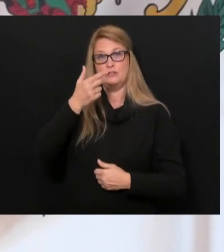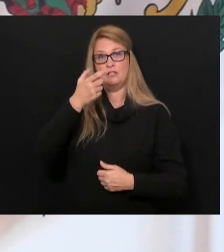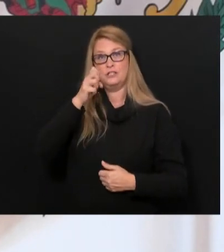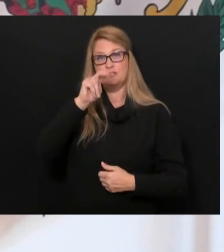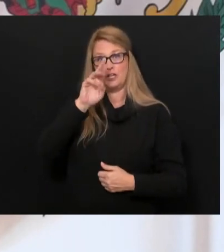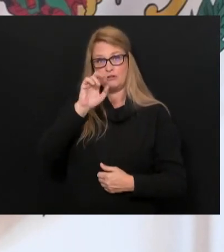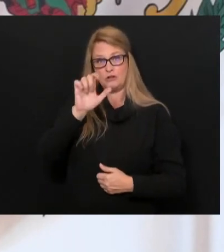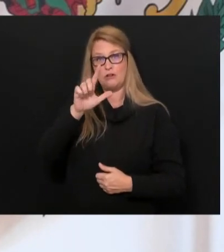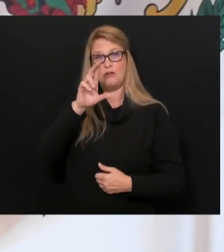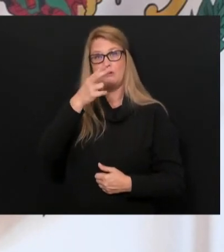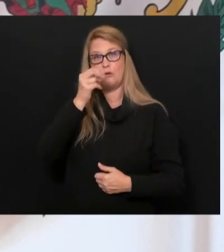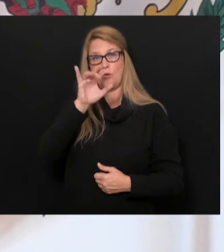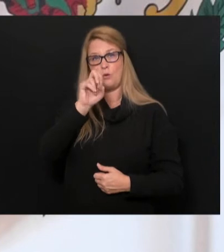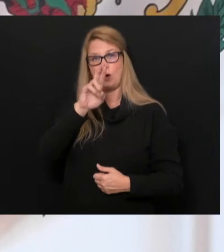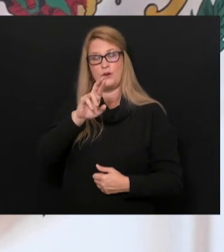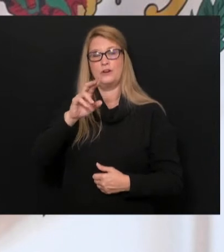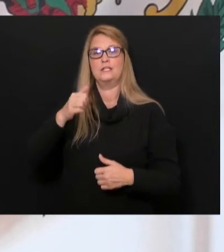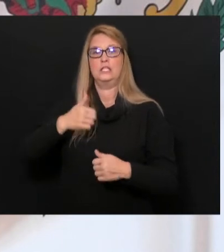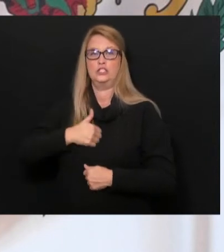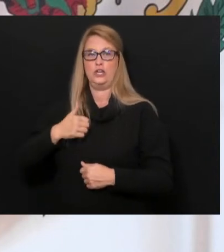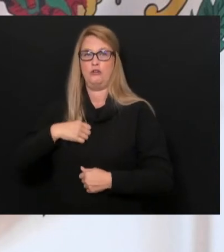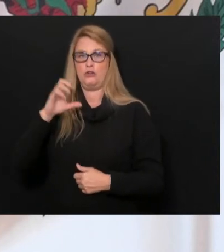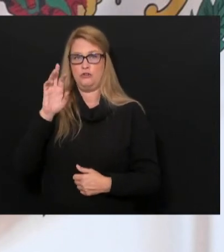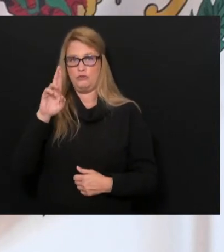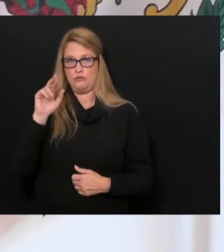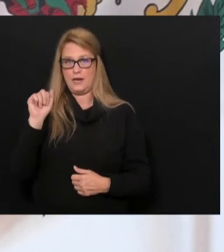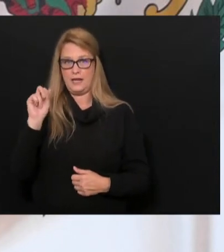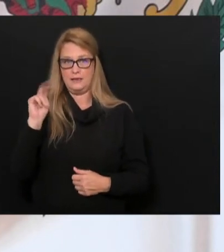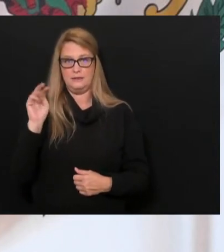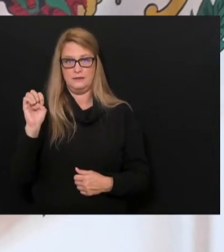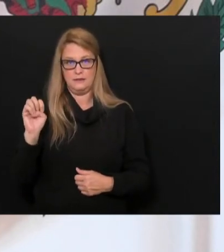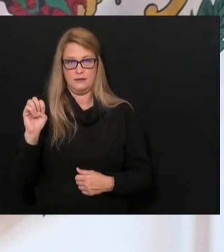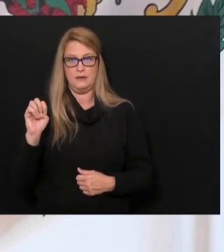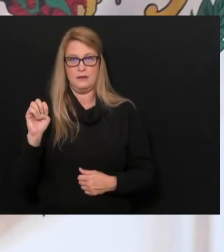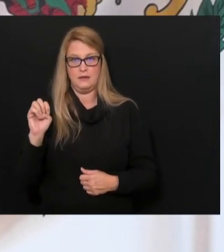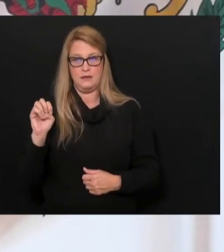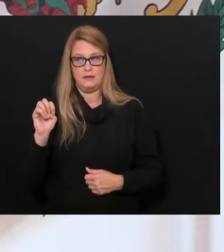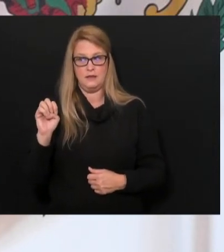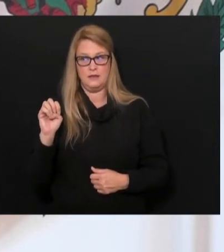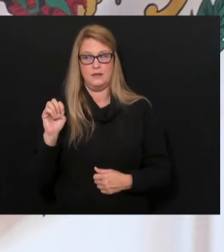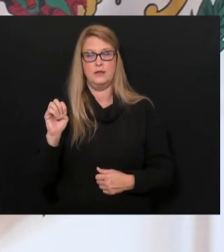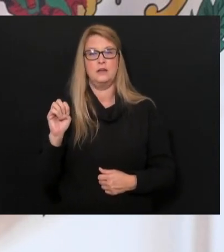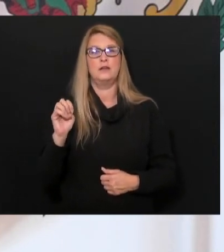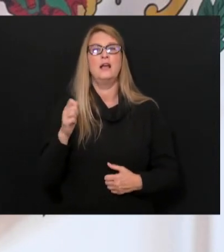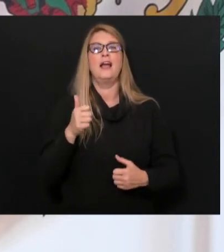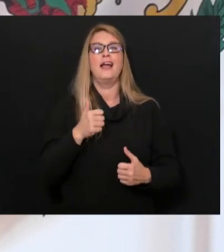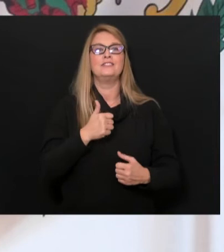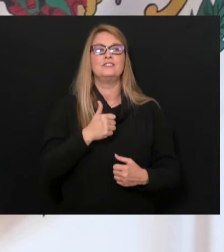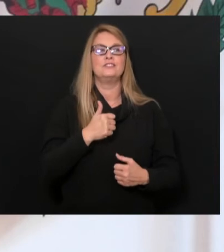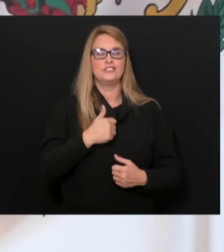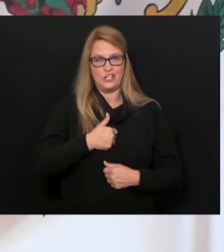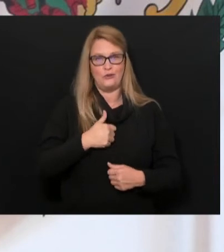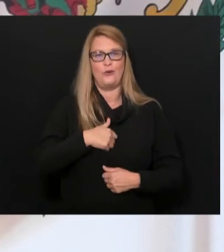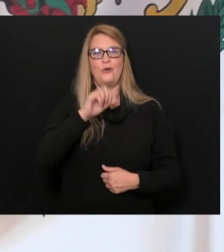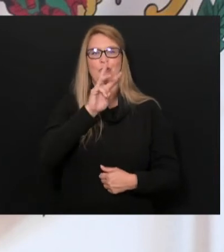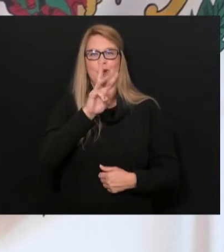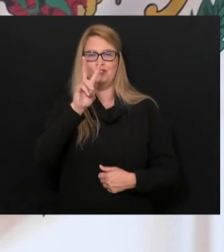to Brigadier General Crane and Adjutant General General of the West Virginia National